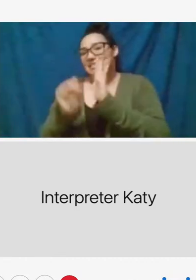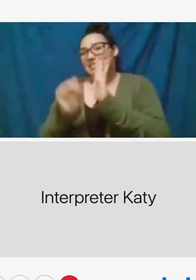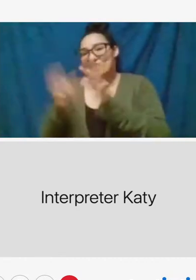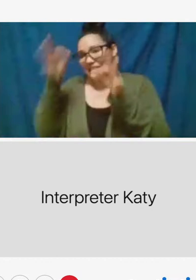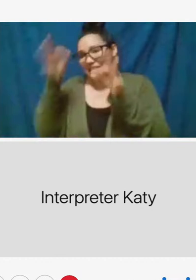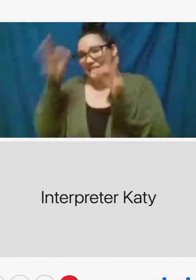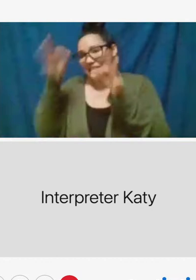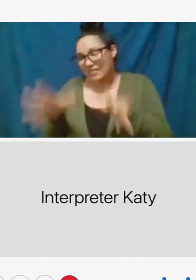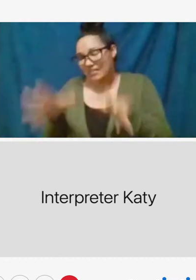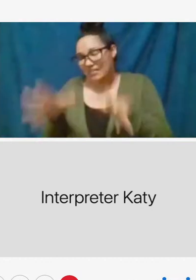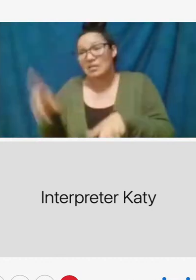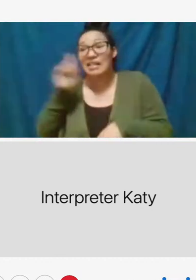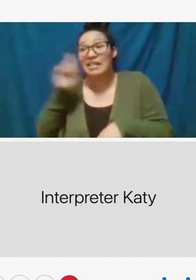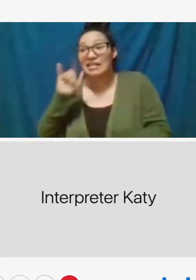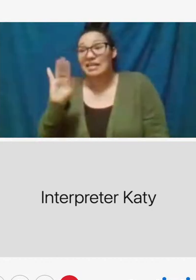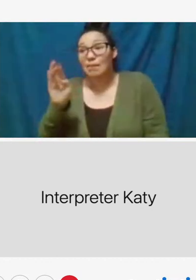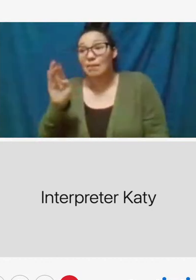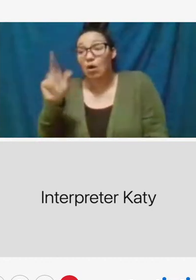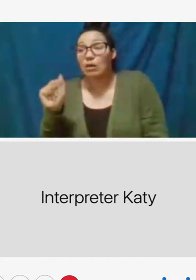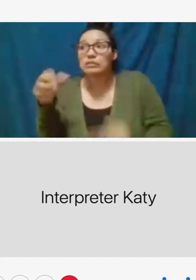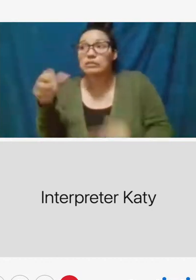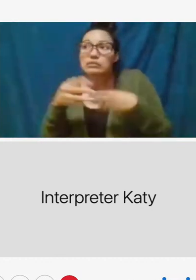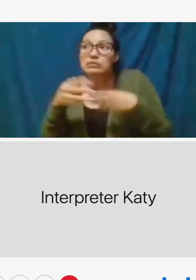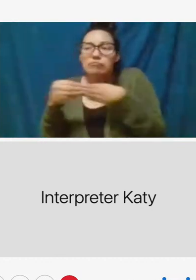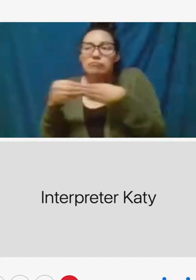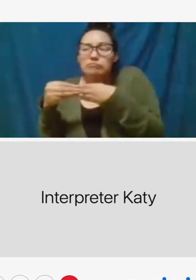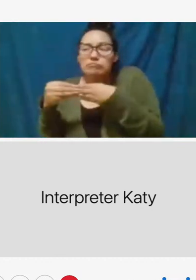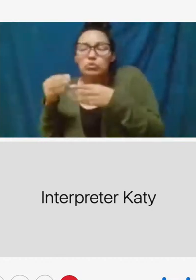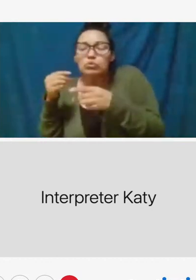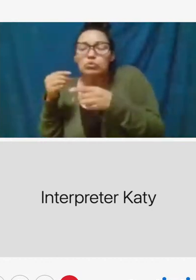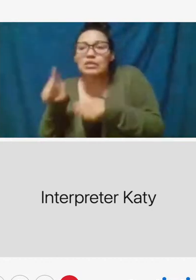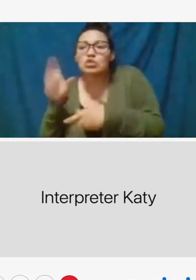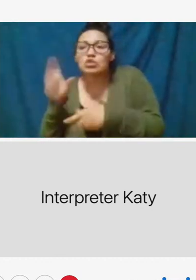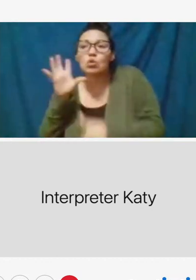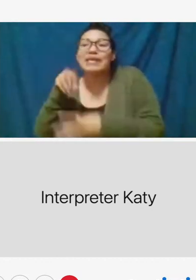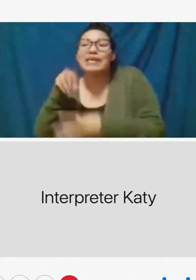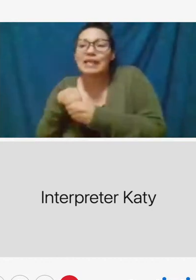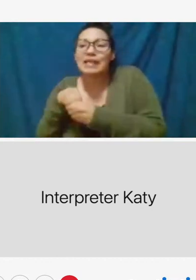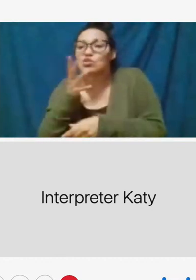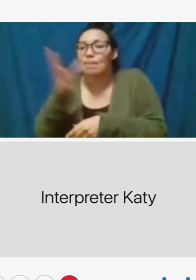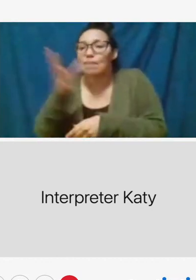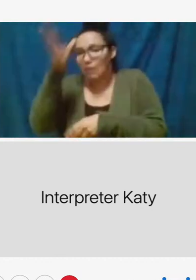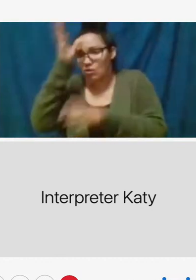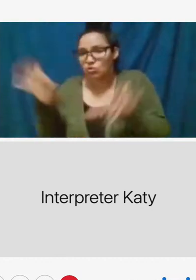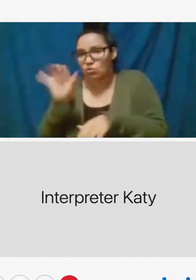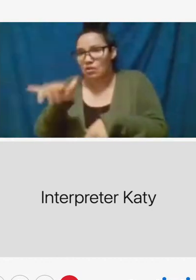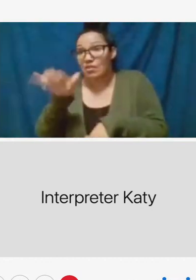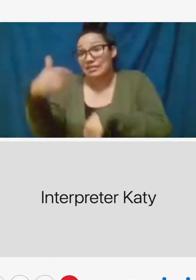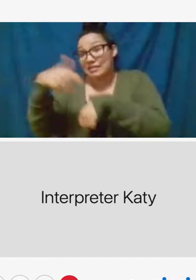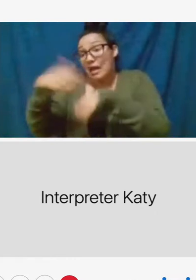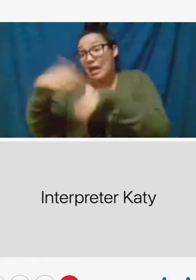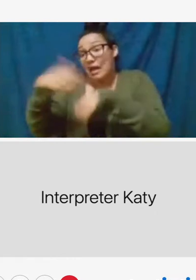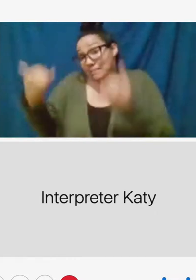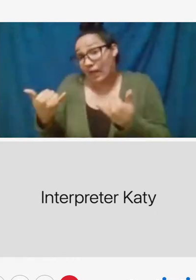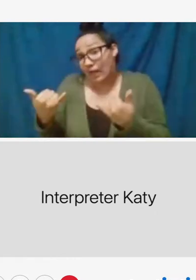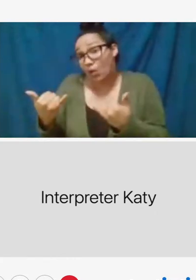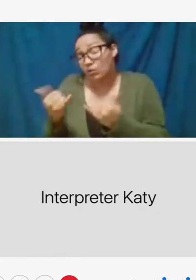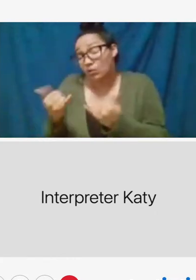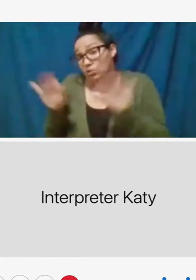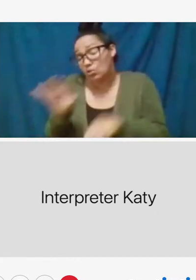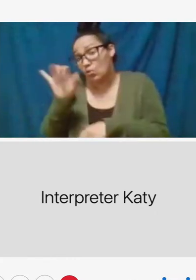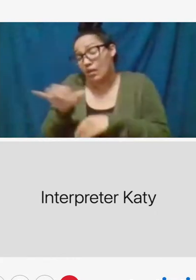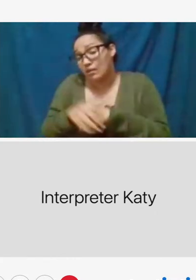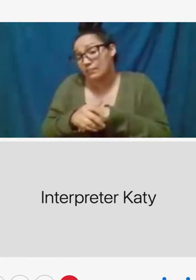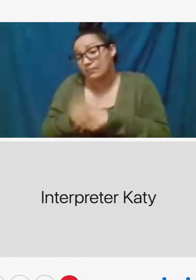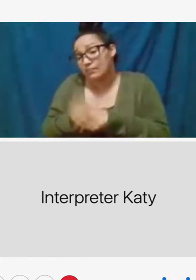to we have to engage parents in this process and now really is the time to do it um keeping those start times as close together